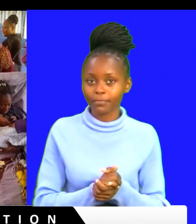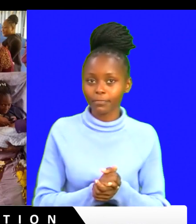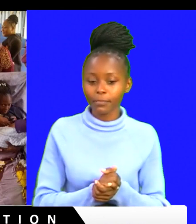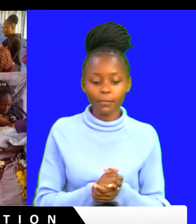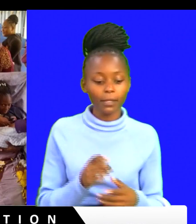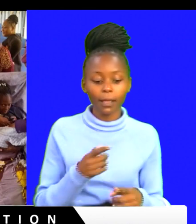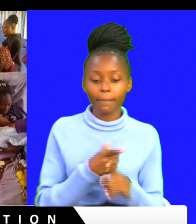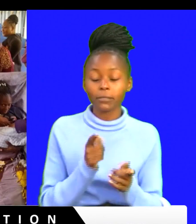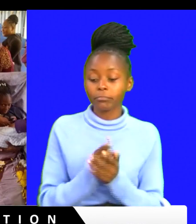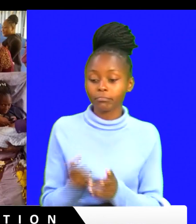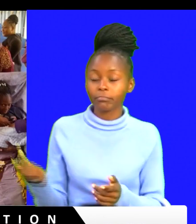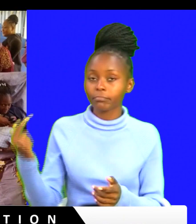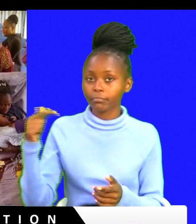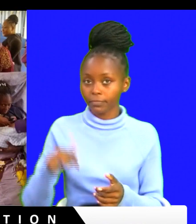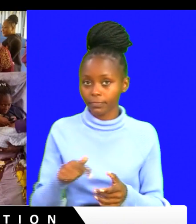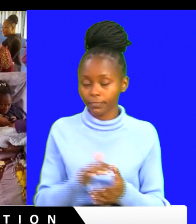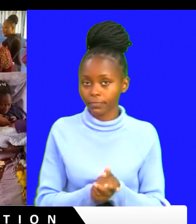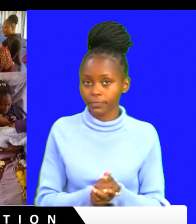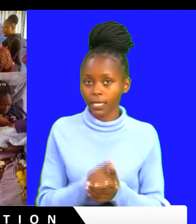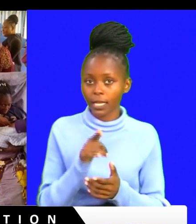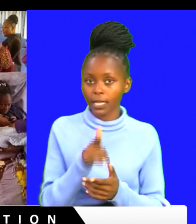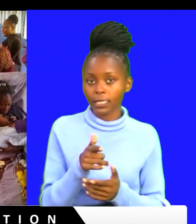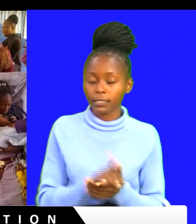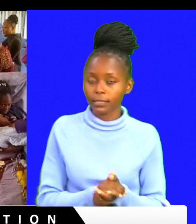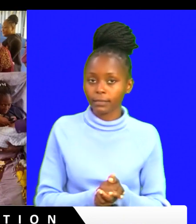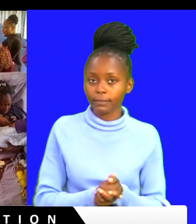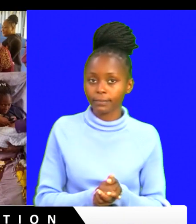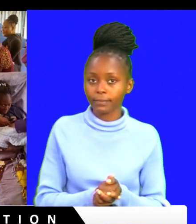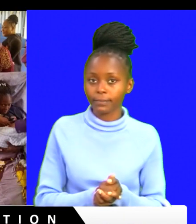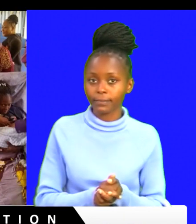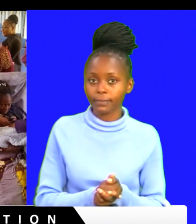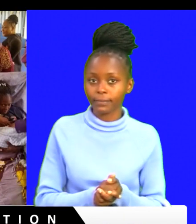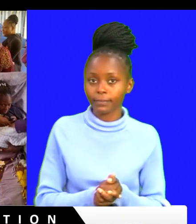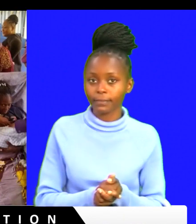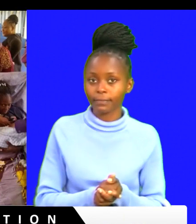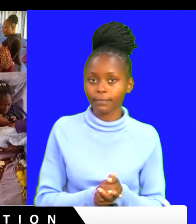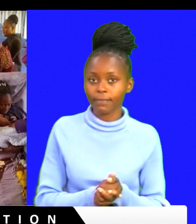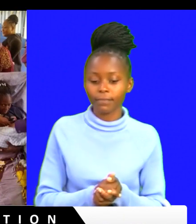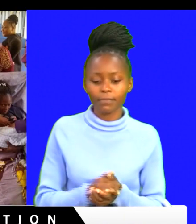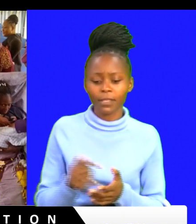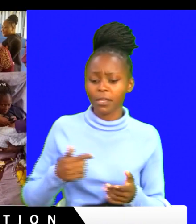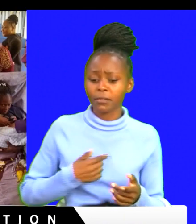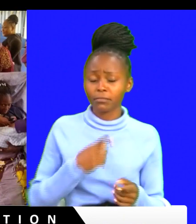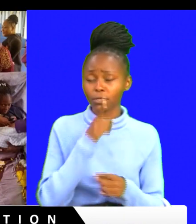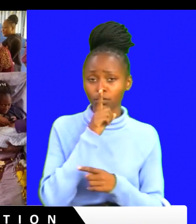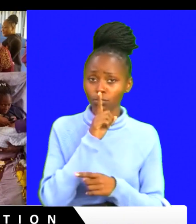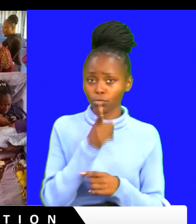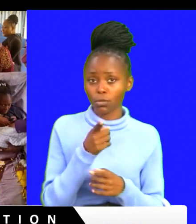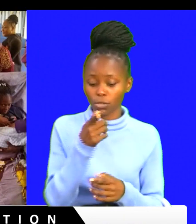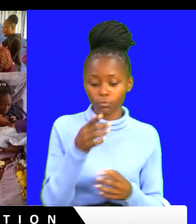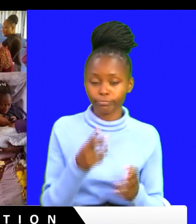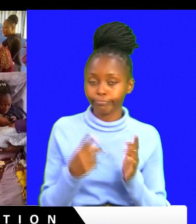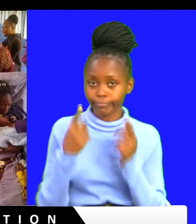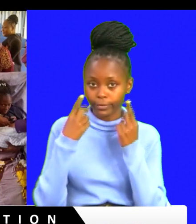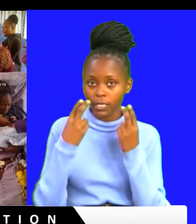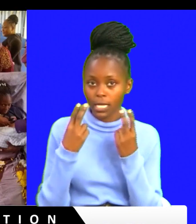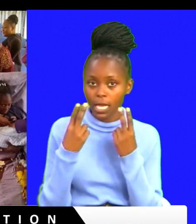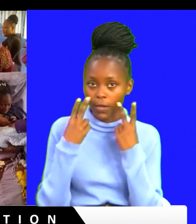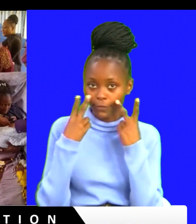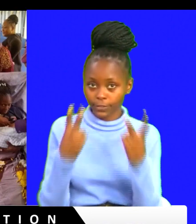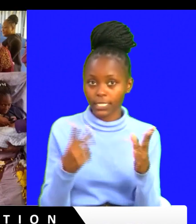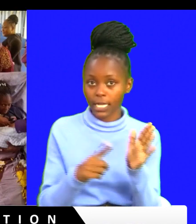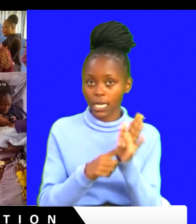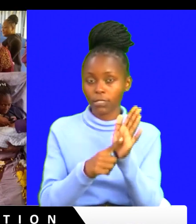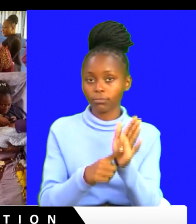imekuja, it is now. So this is something, if I'm sure you all have seen those photos circulating, and my director anaonyesha the photo here on the